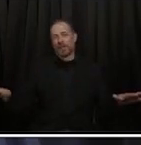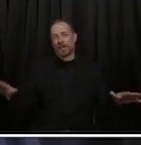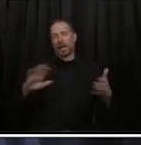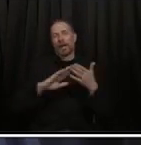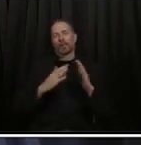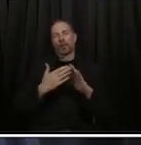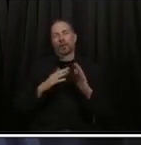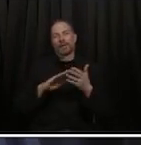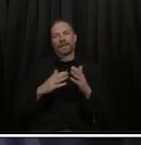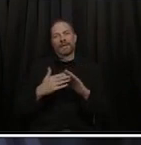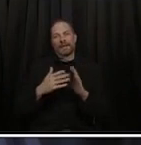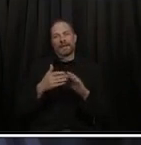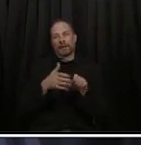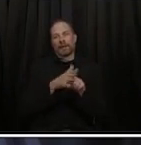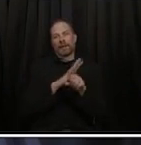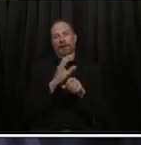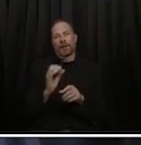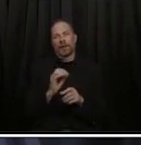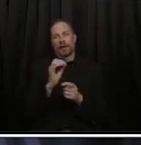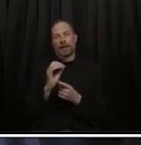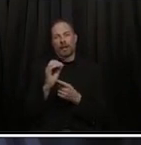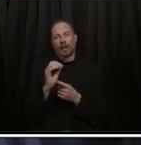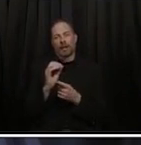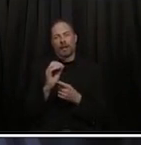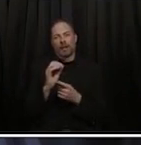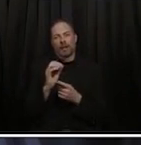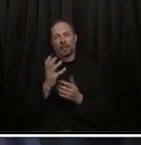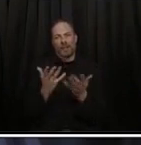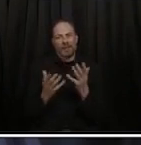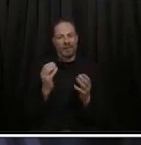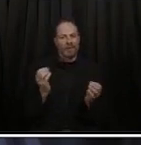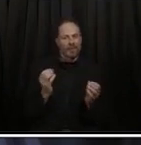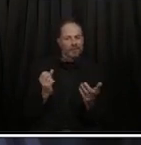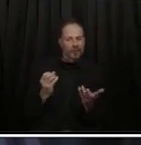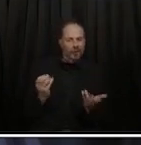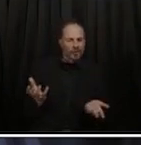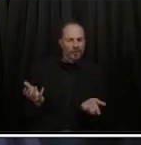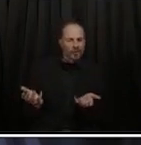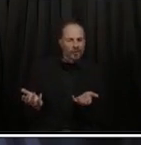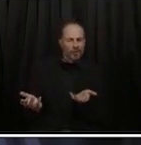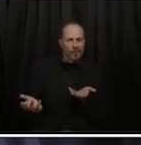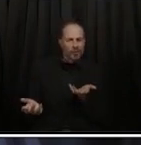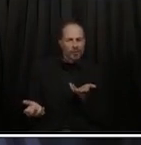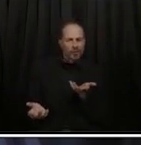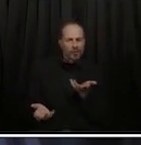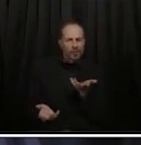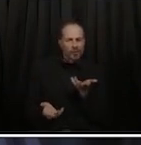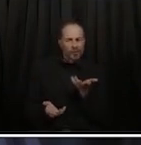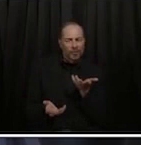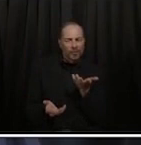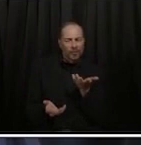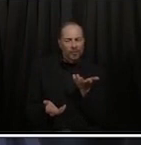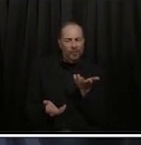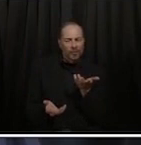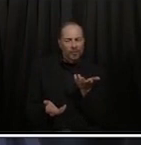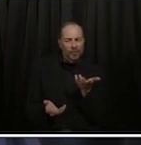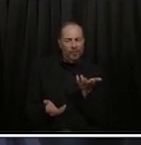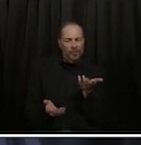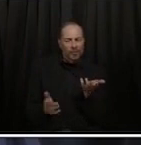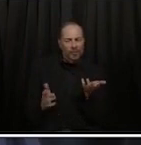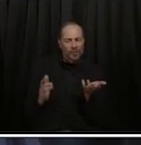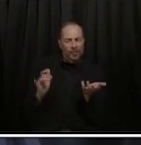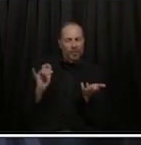community transmission, maybe not any community transmission. So if that ever develops,